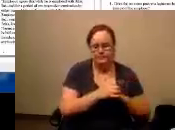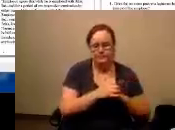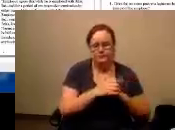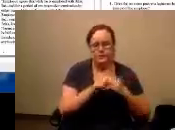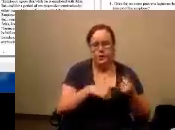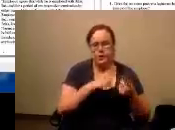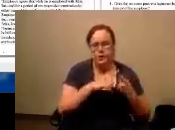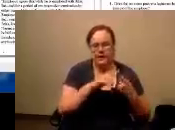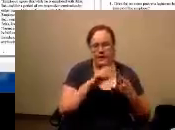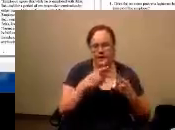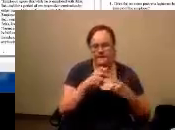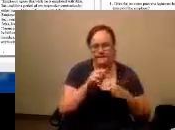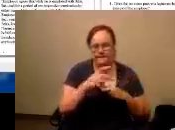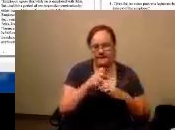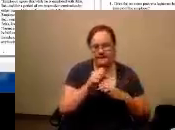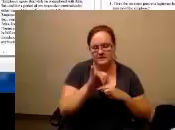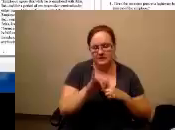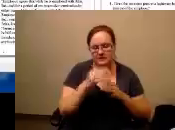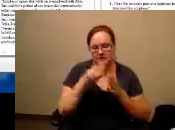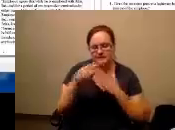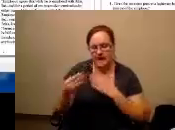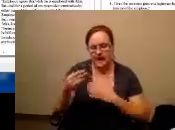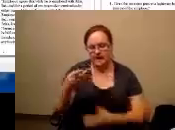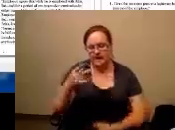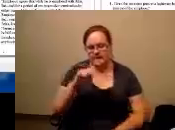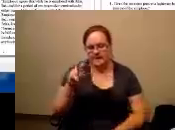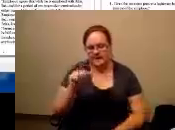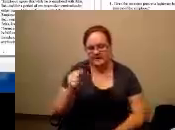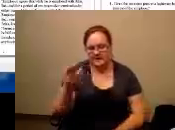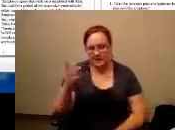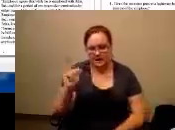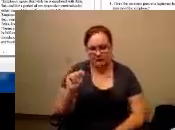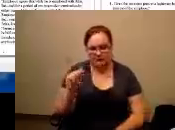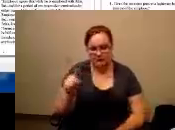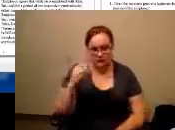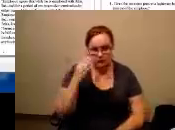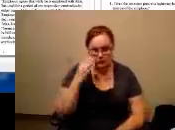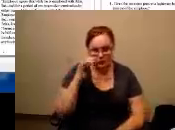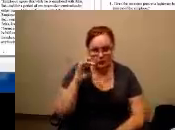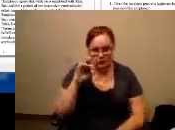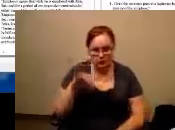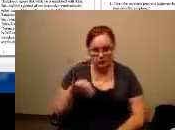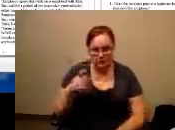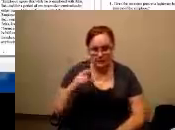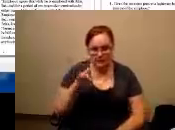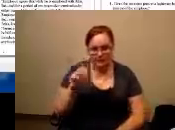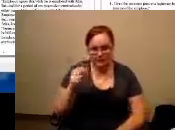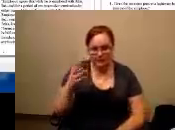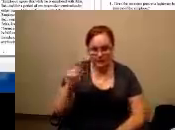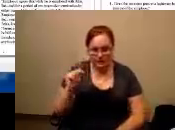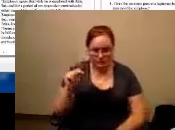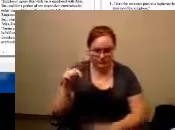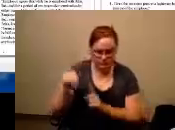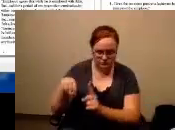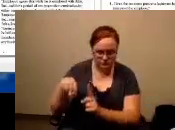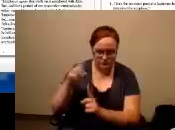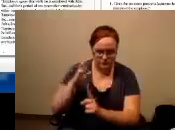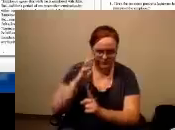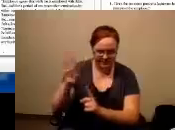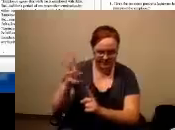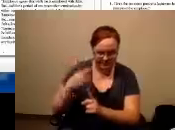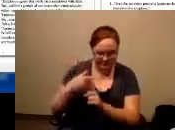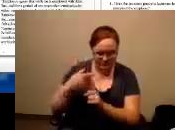Pepsi bought Pizza Hut, and as you probably know, Pizza was begun by some Just Eat students.